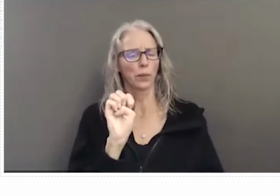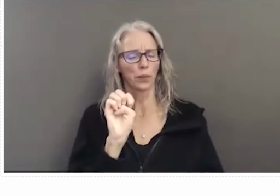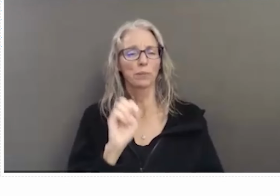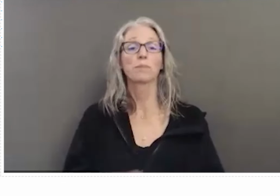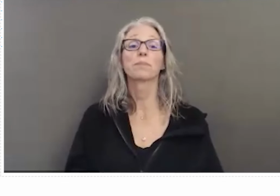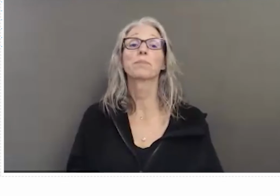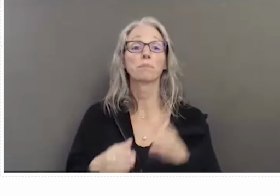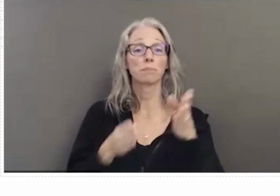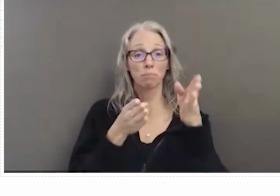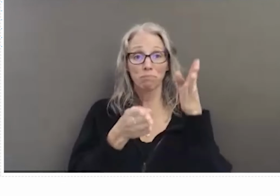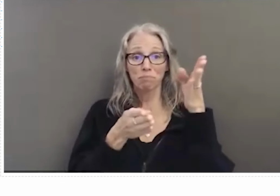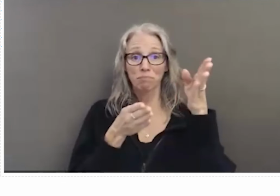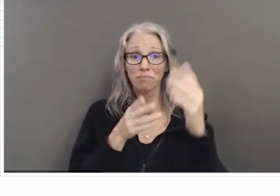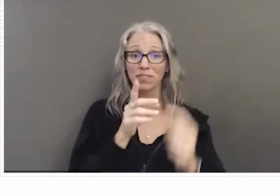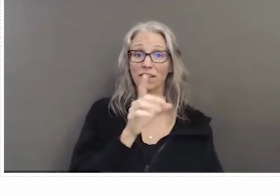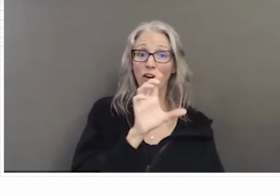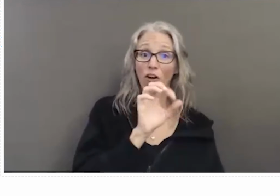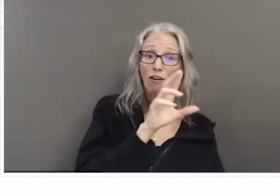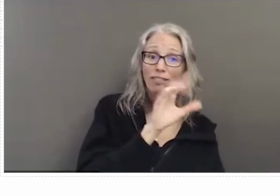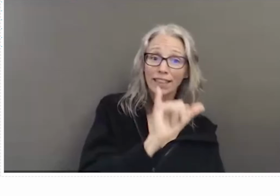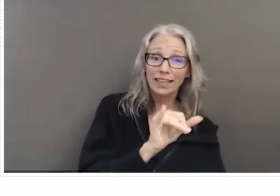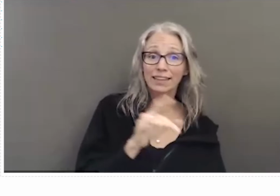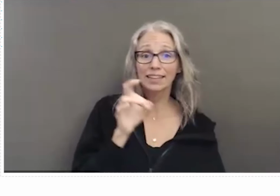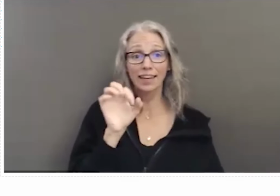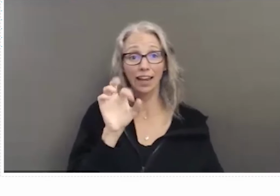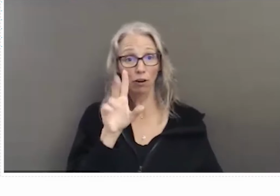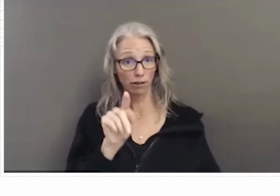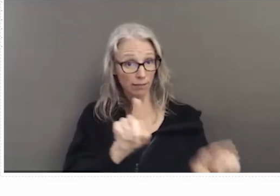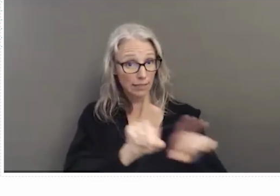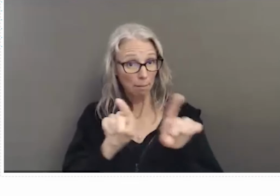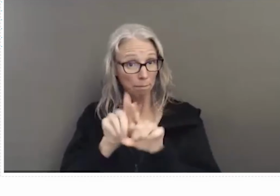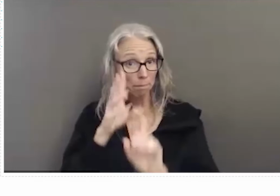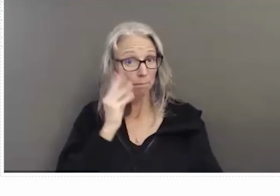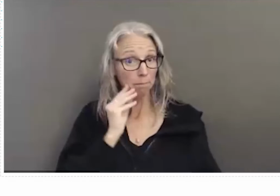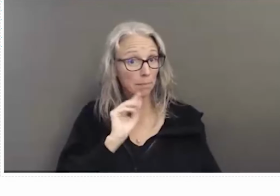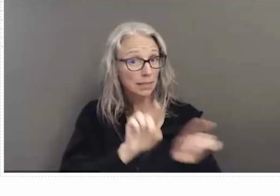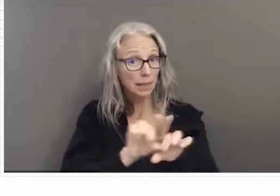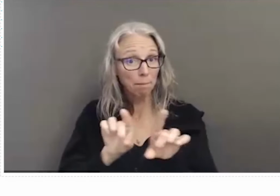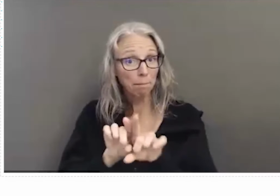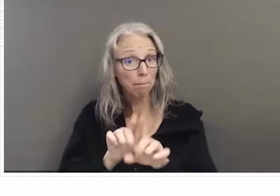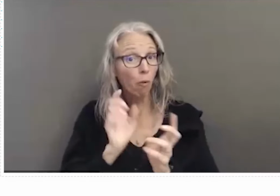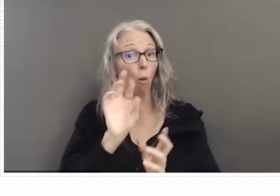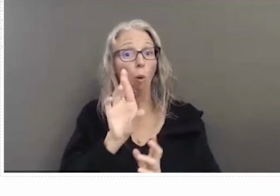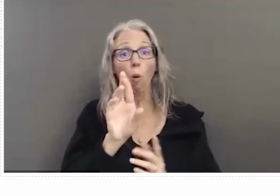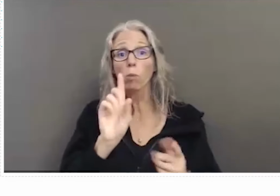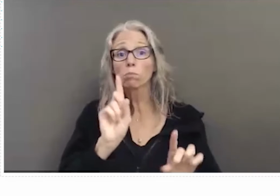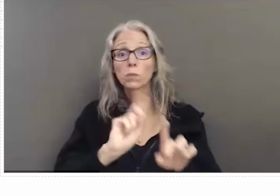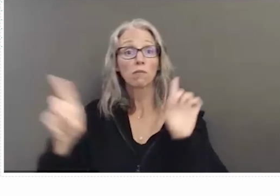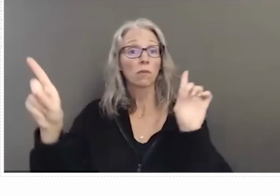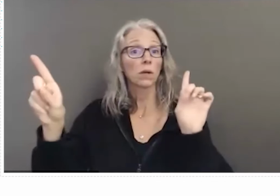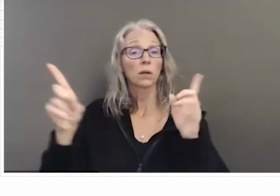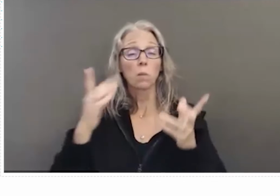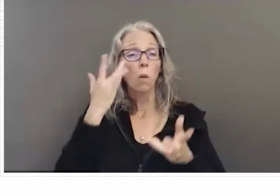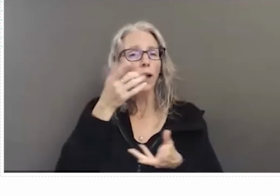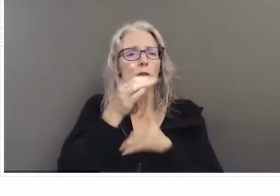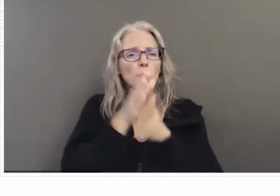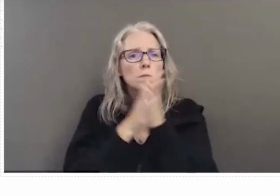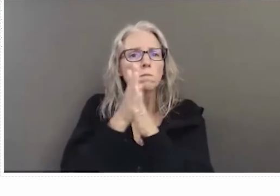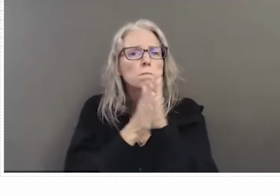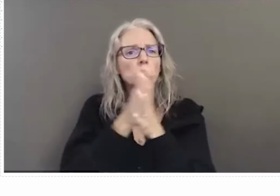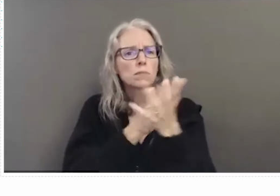Carly, is that something that resonates with the both of you? Is that what has you interested in sponsorship, or is there anything else that drives you?